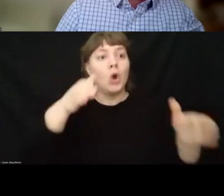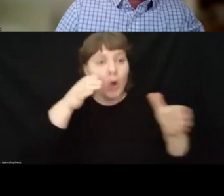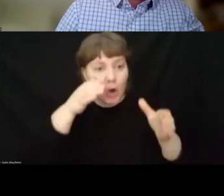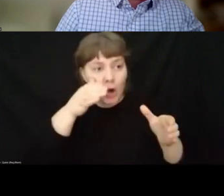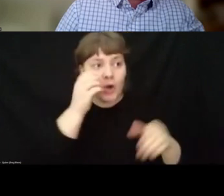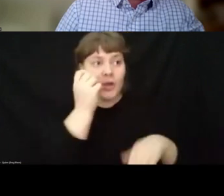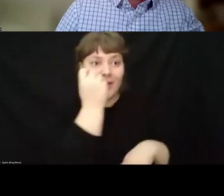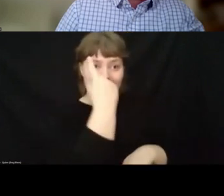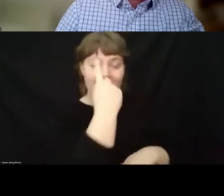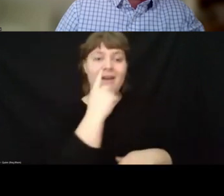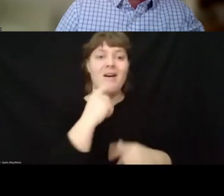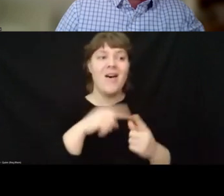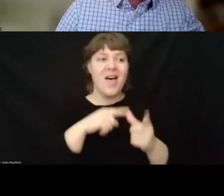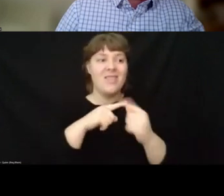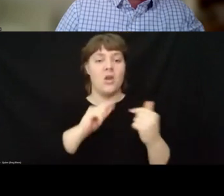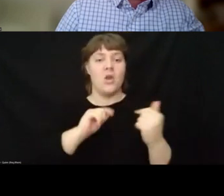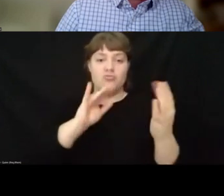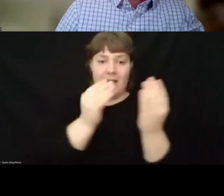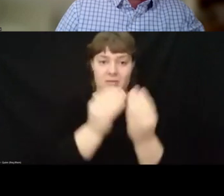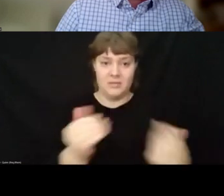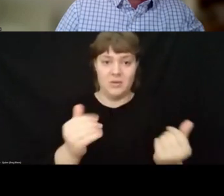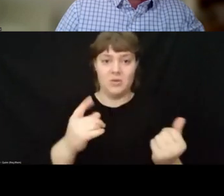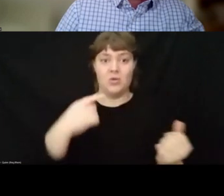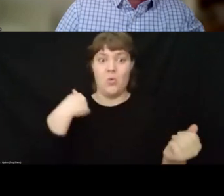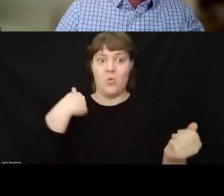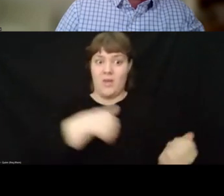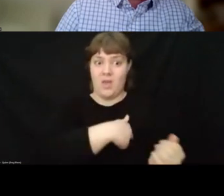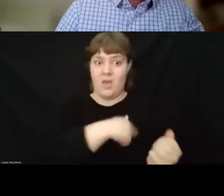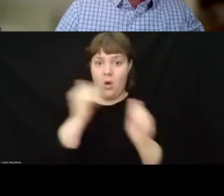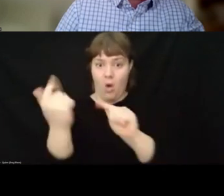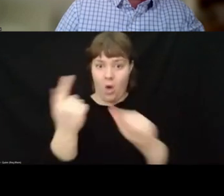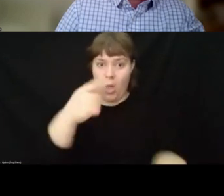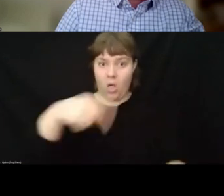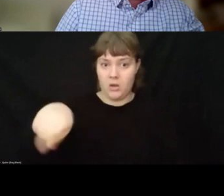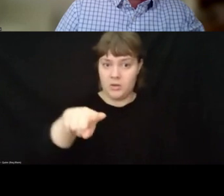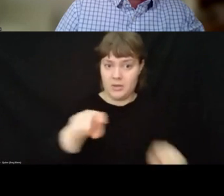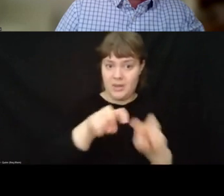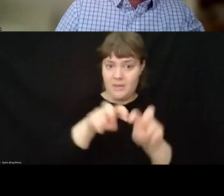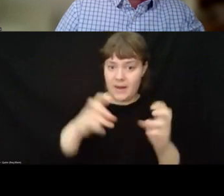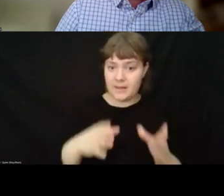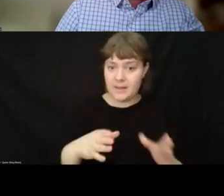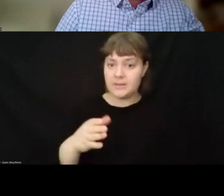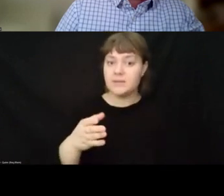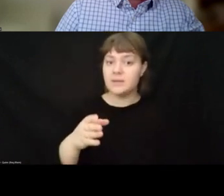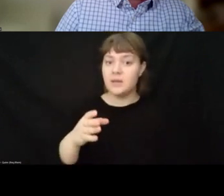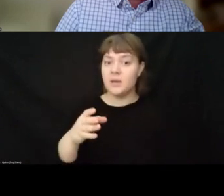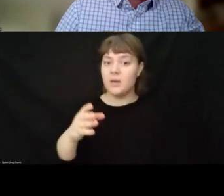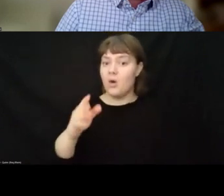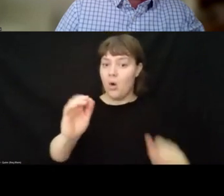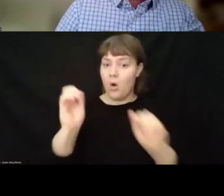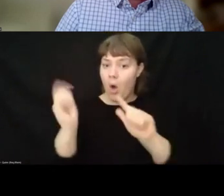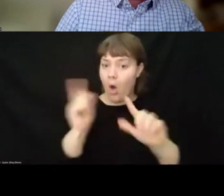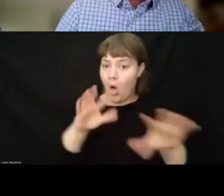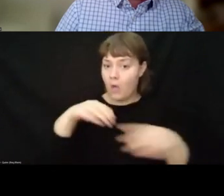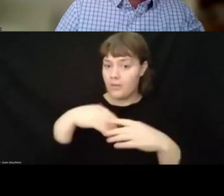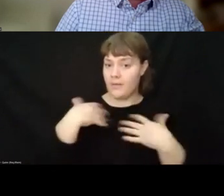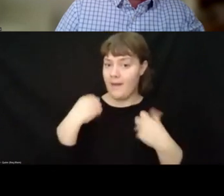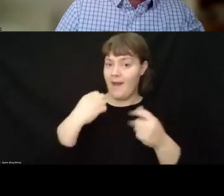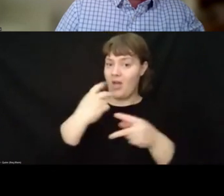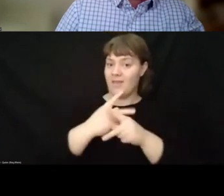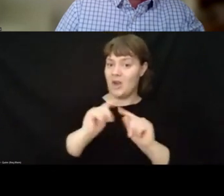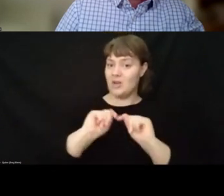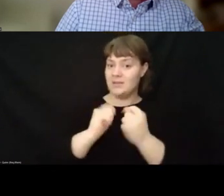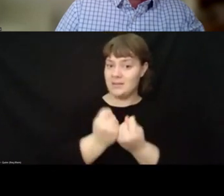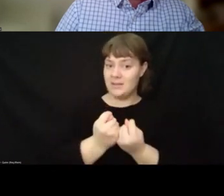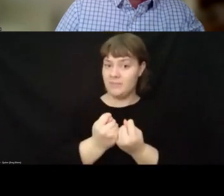as all of us, Dr. Zittel, Julie, Michelle, Tara, as all of us in the healthcare team, we want to make